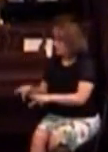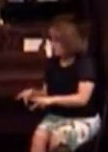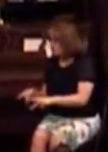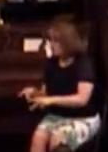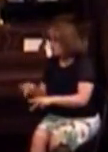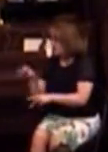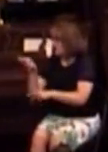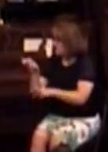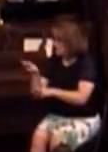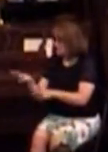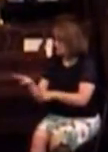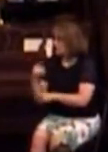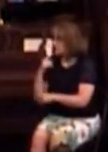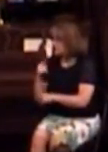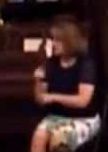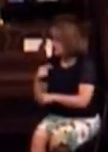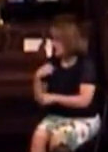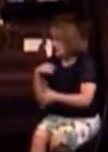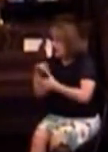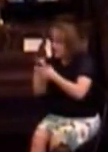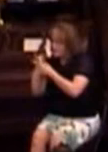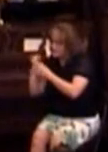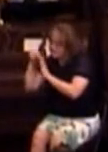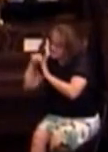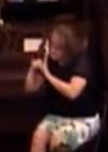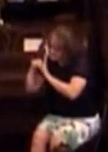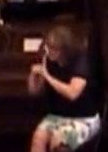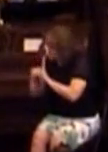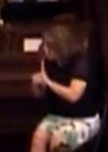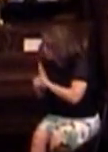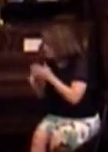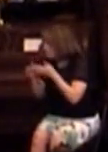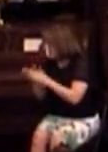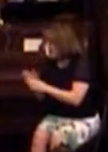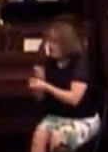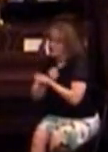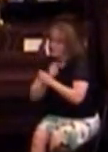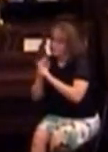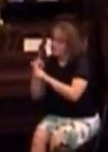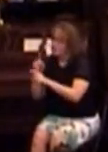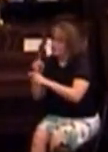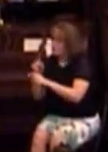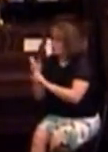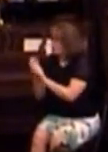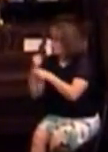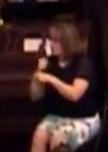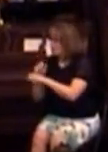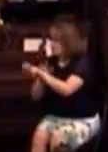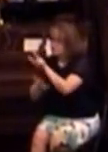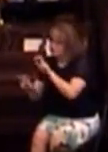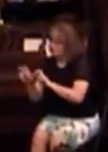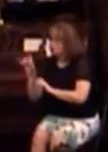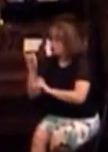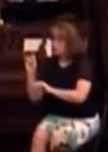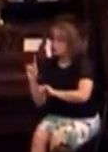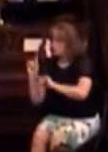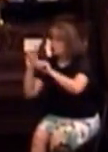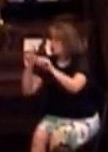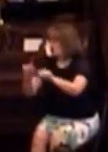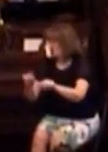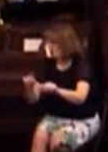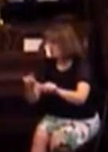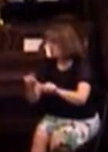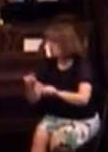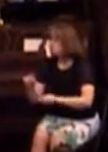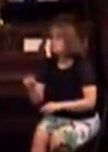deep way that she hadn't had before. I love Creation. I love what it does for people. Come next year with us because the fellowship is terrific. And the